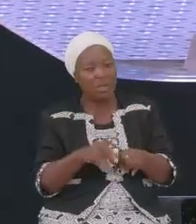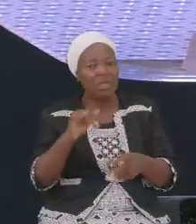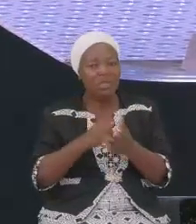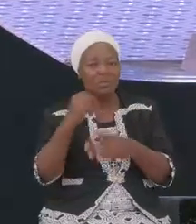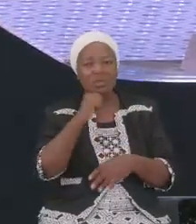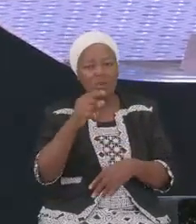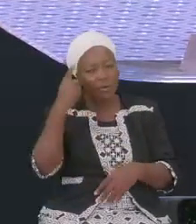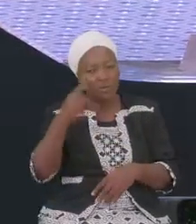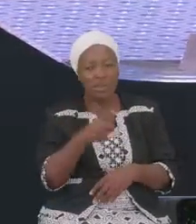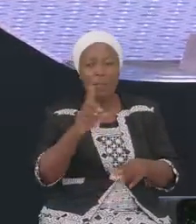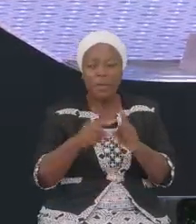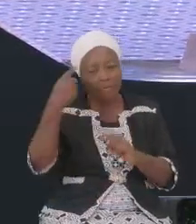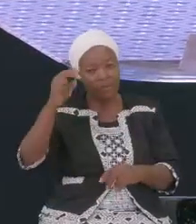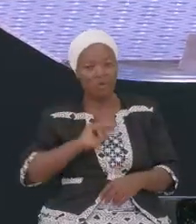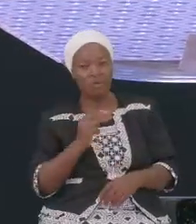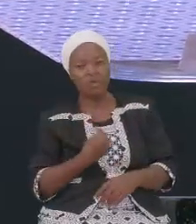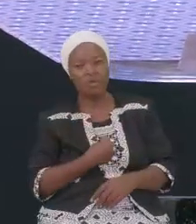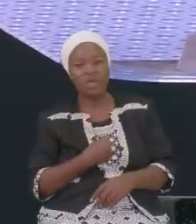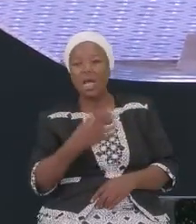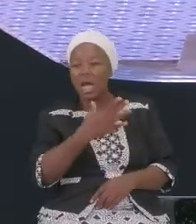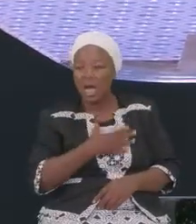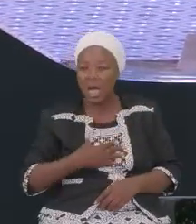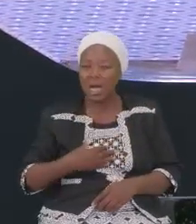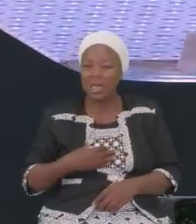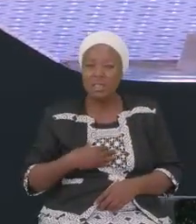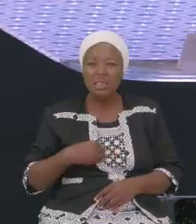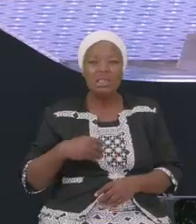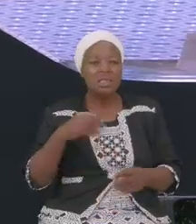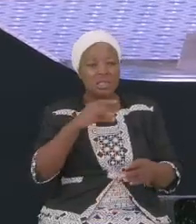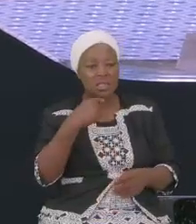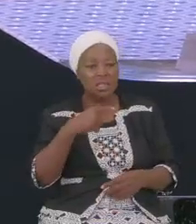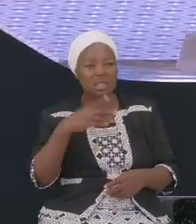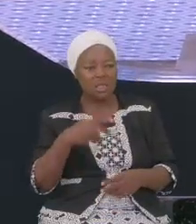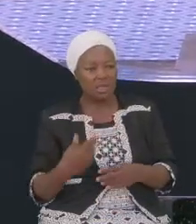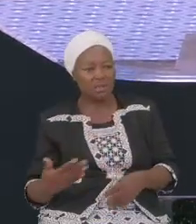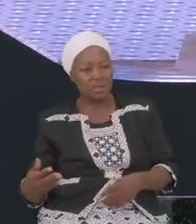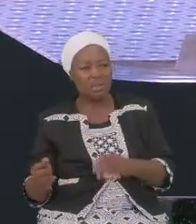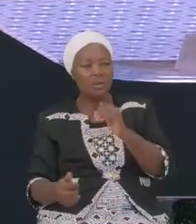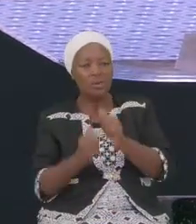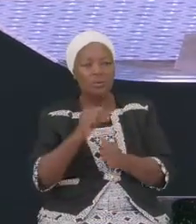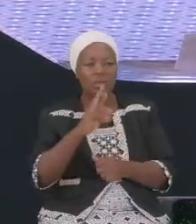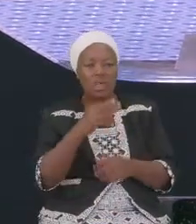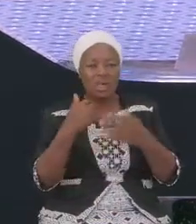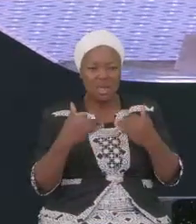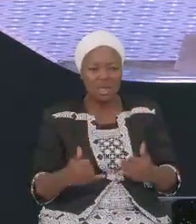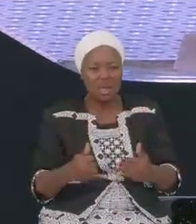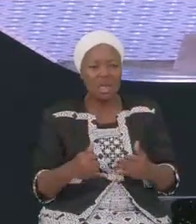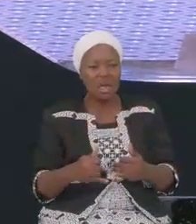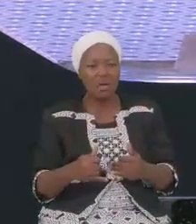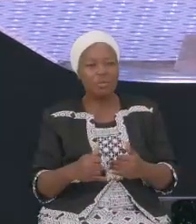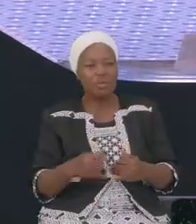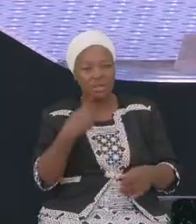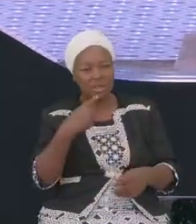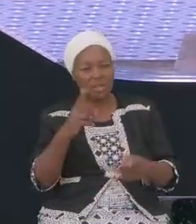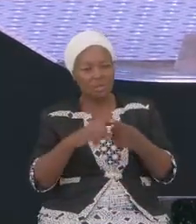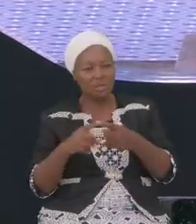them, but for us. And it says, the things which are now reported unto you